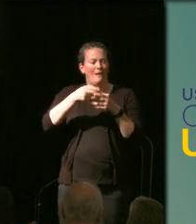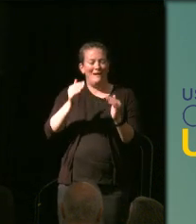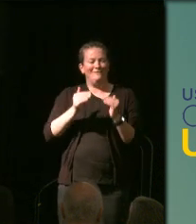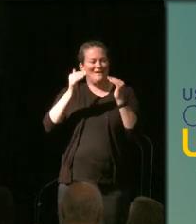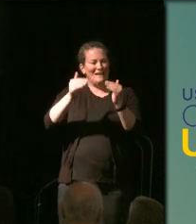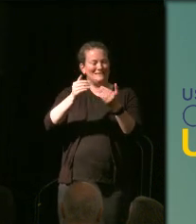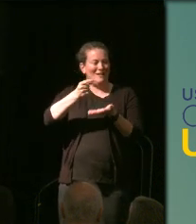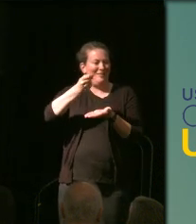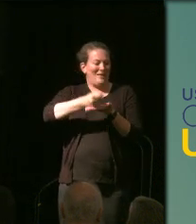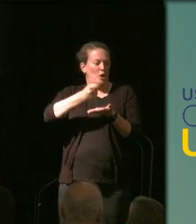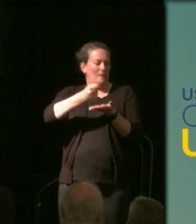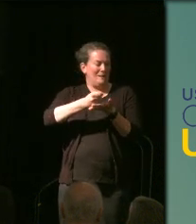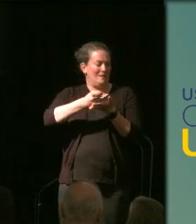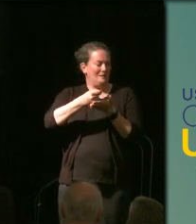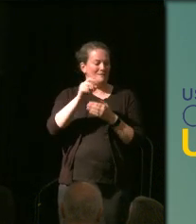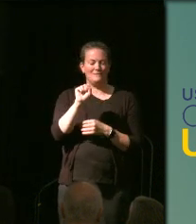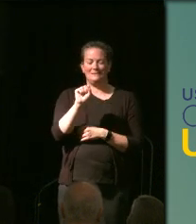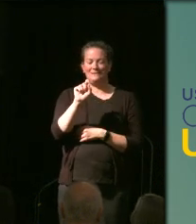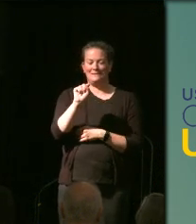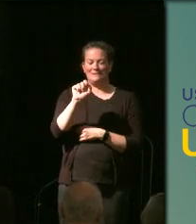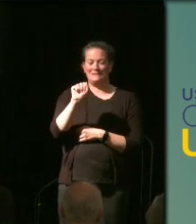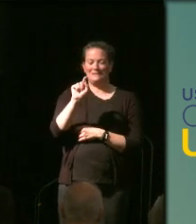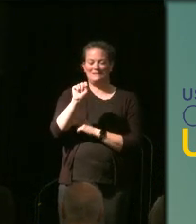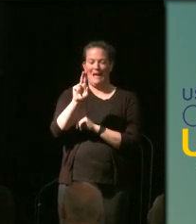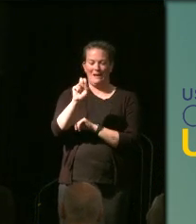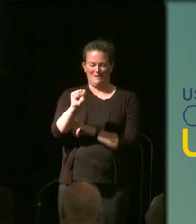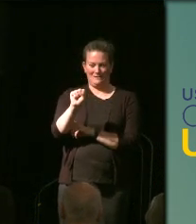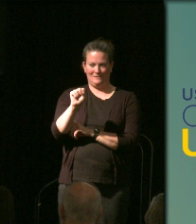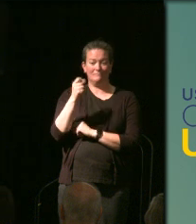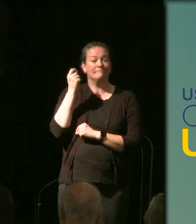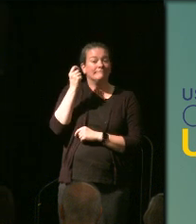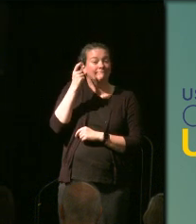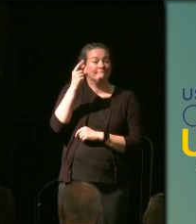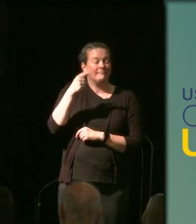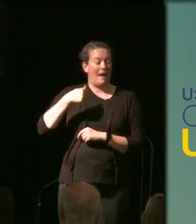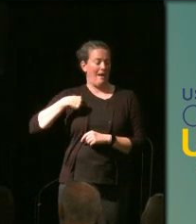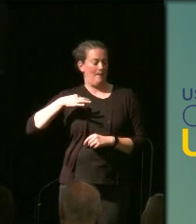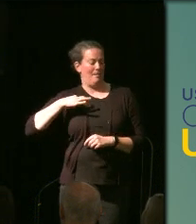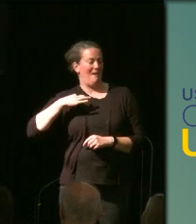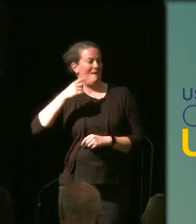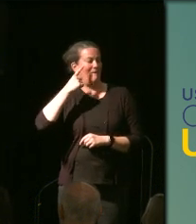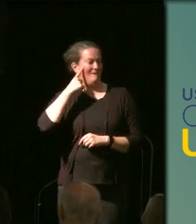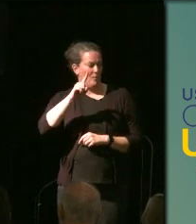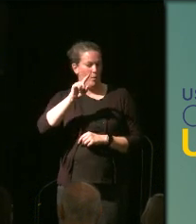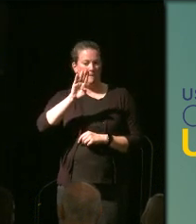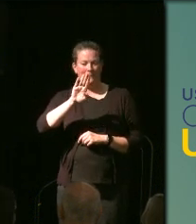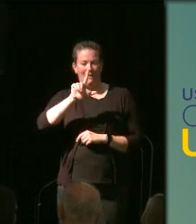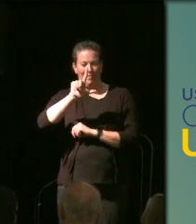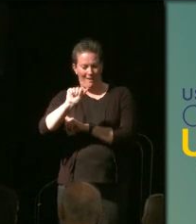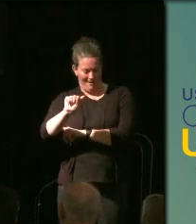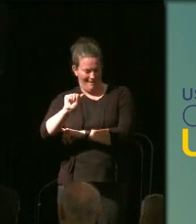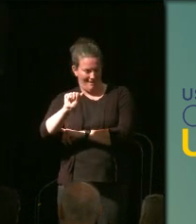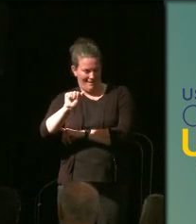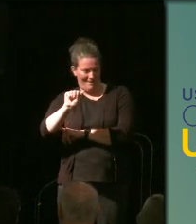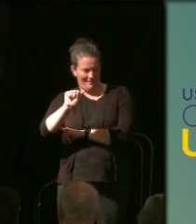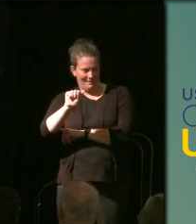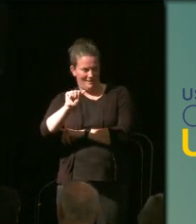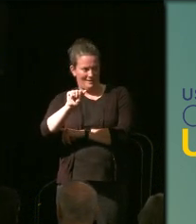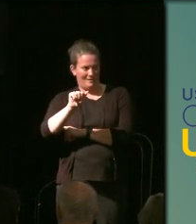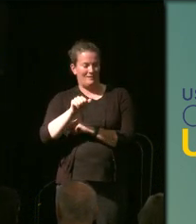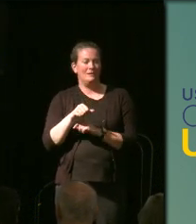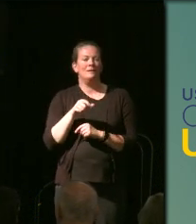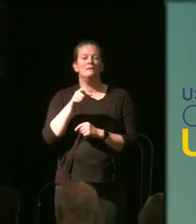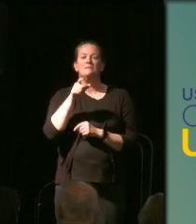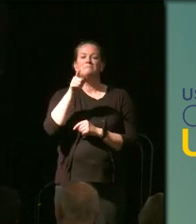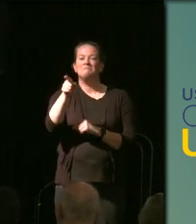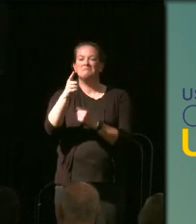One of the important points about that is when I file my BLA, and we will file our BLA, the review will actually statutorily only